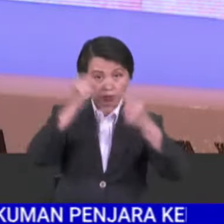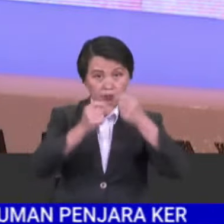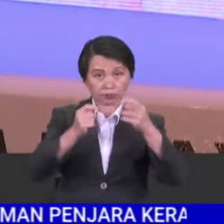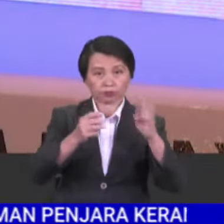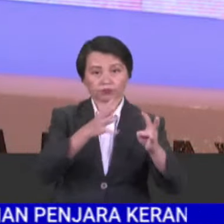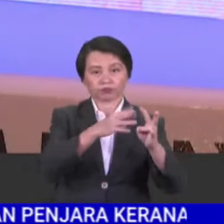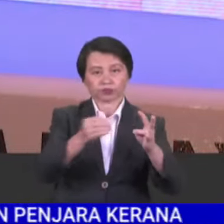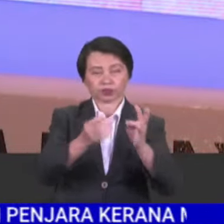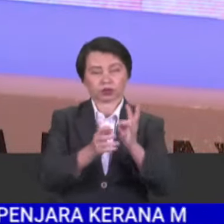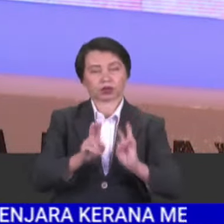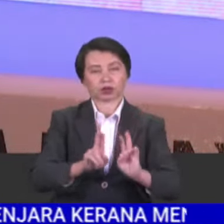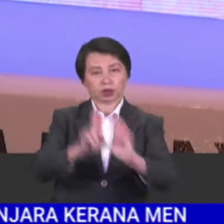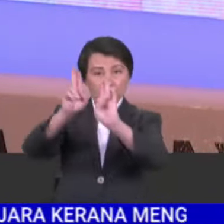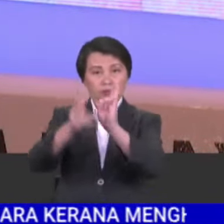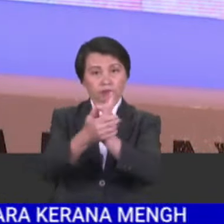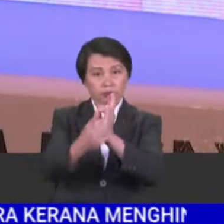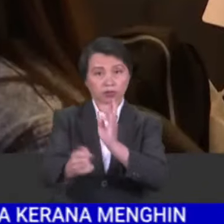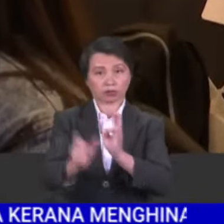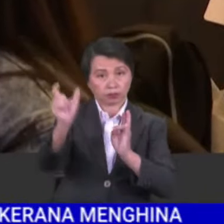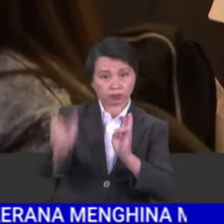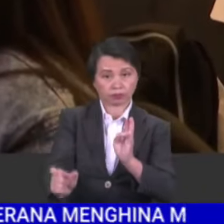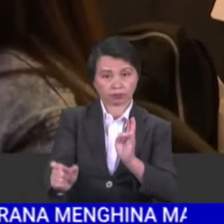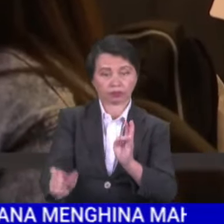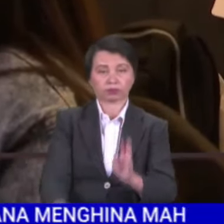and upskilling of human capital.